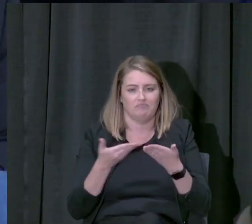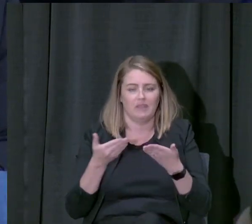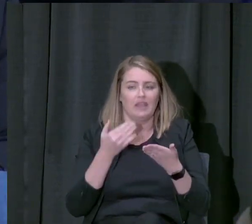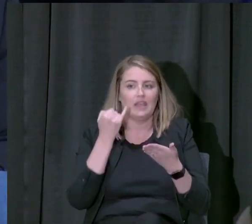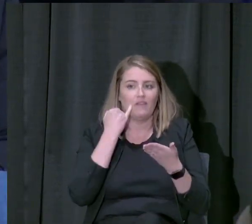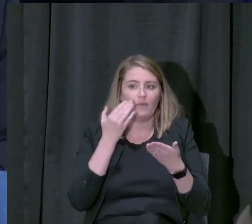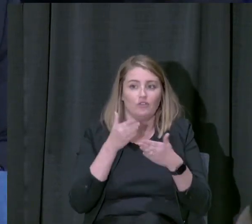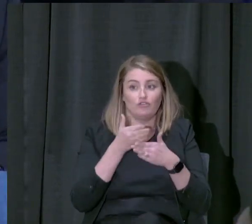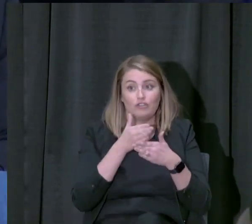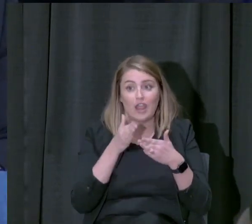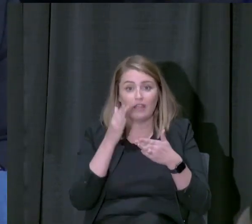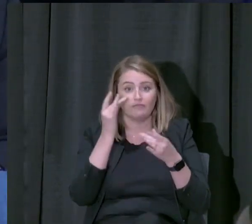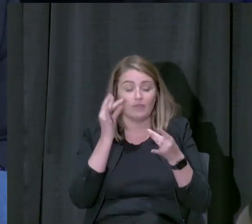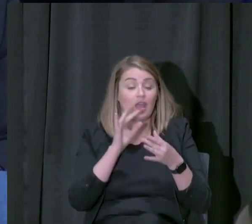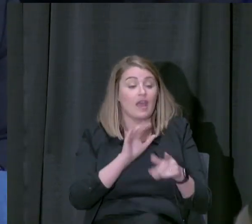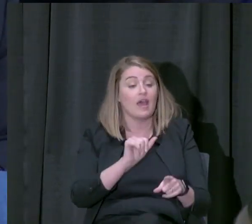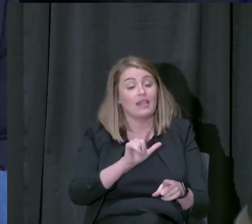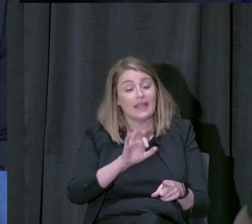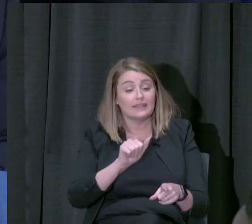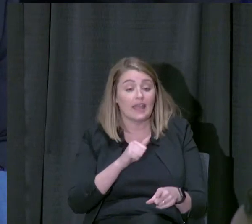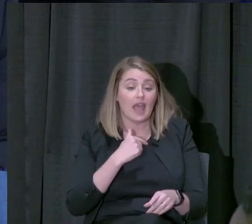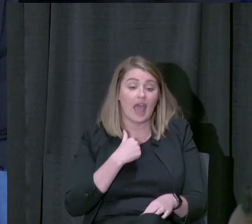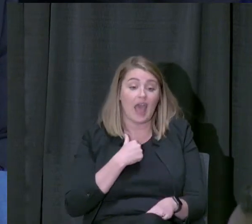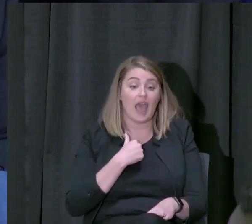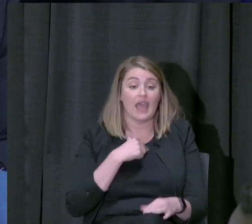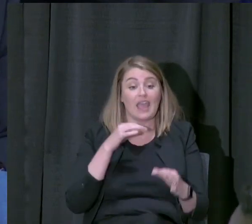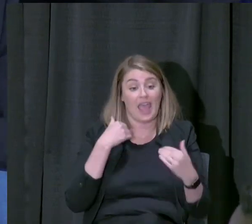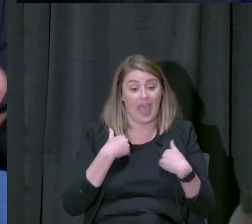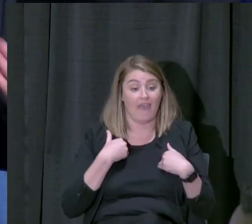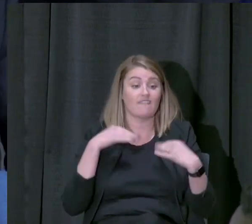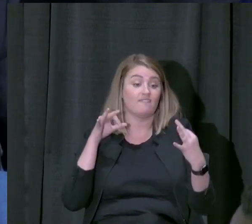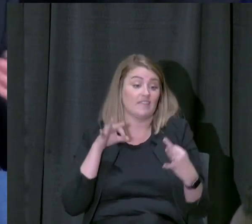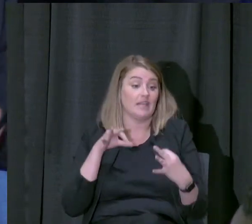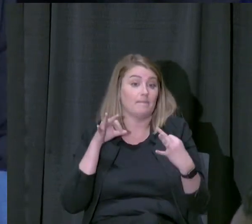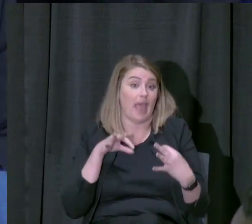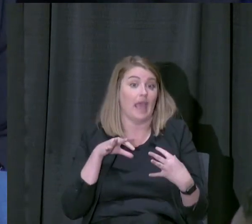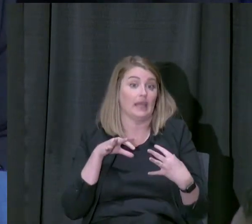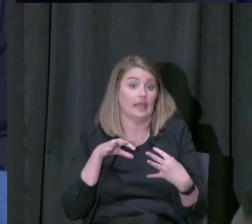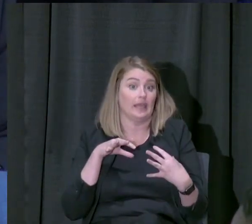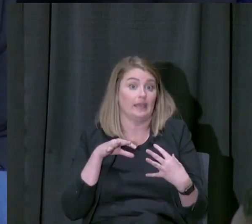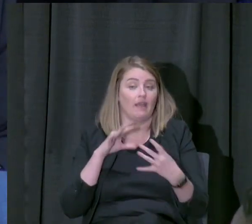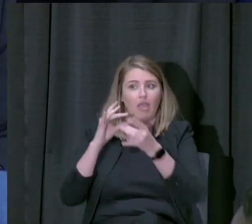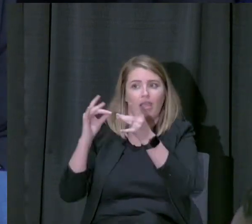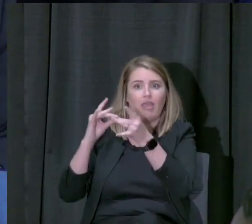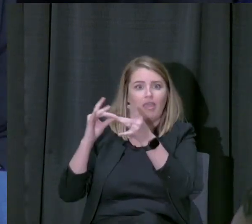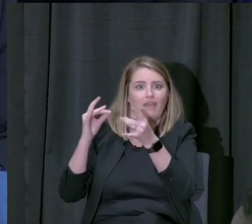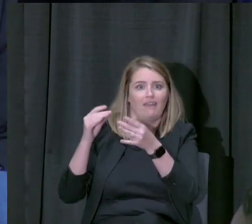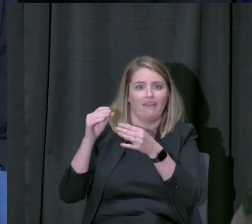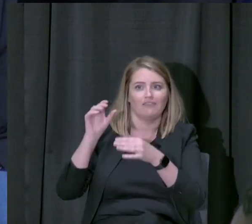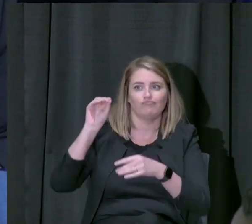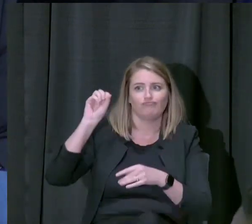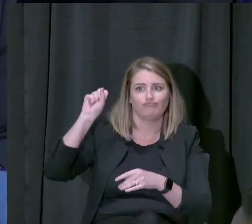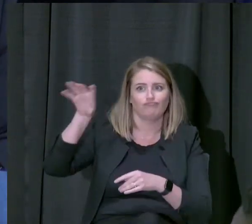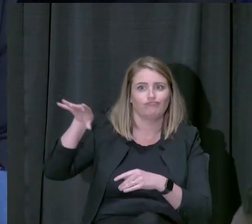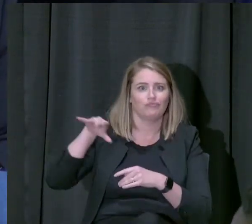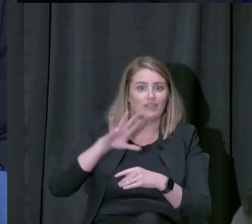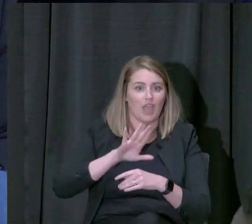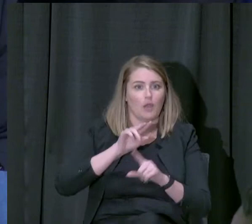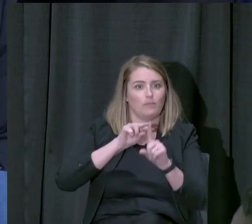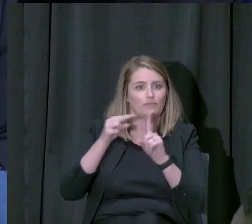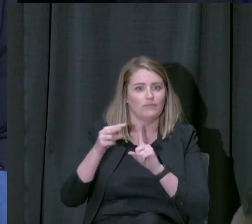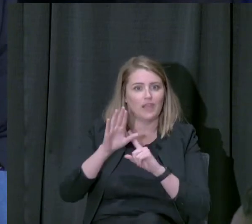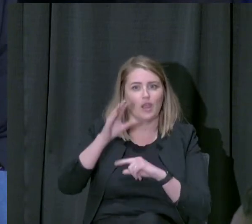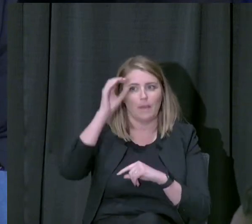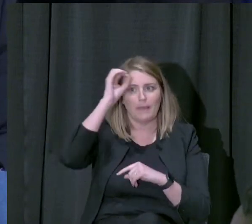their Alexa experience. They can just say, Alexa, I have feedback, and provide directly their point of view, their